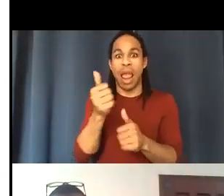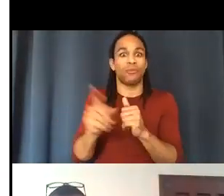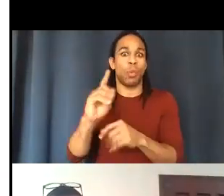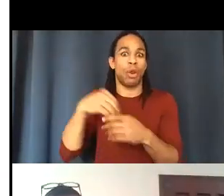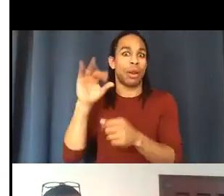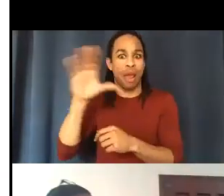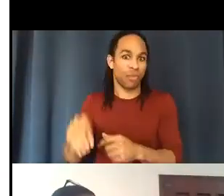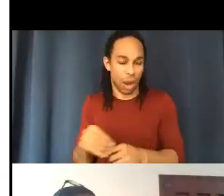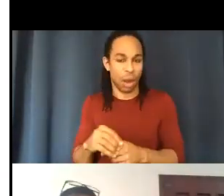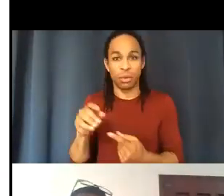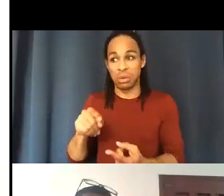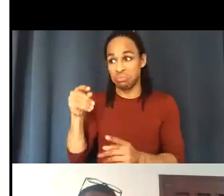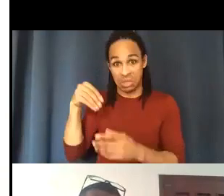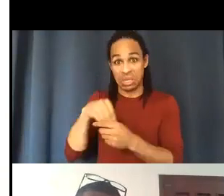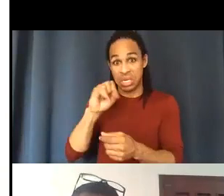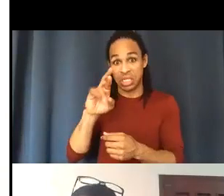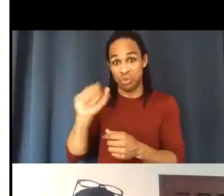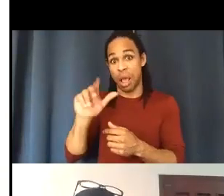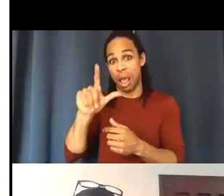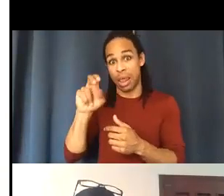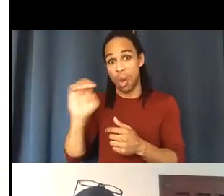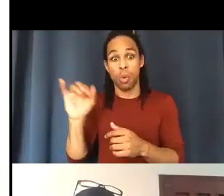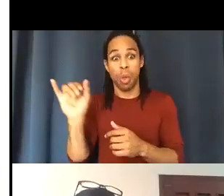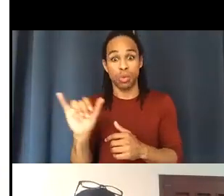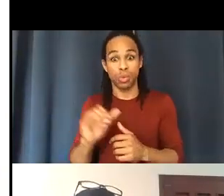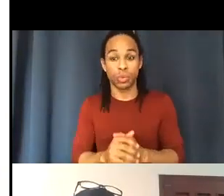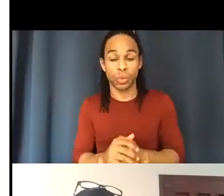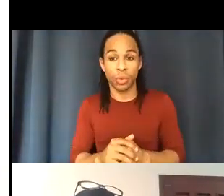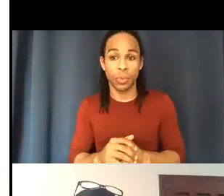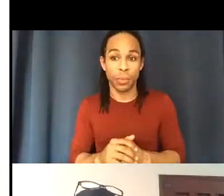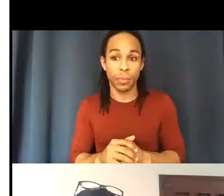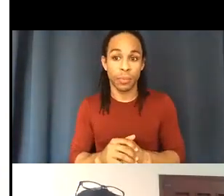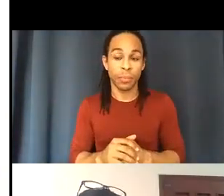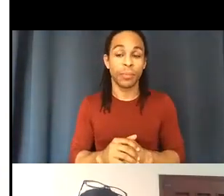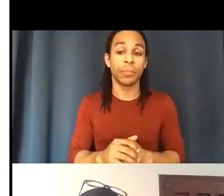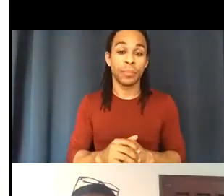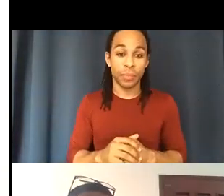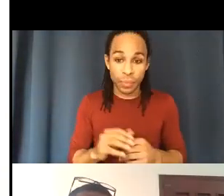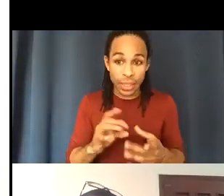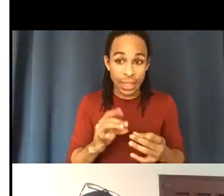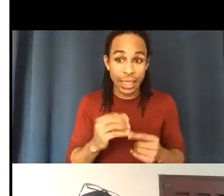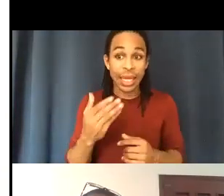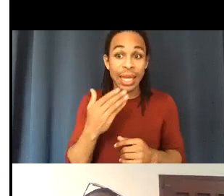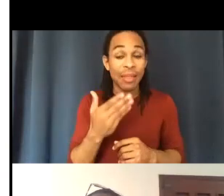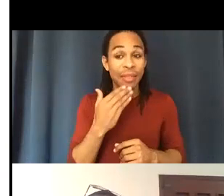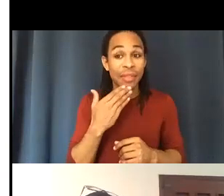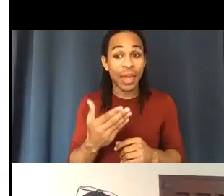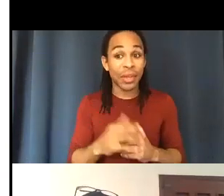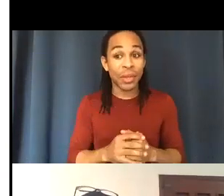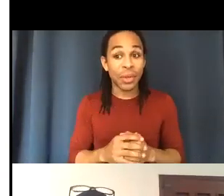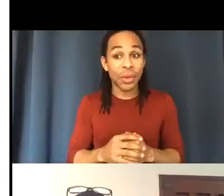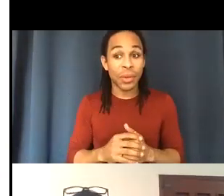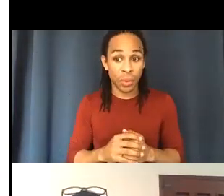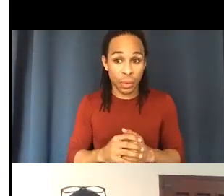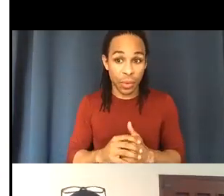Yeah, so thank you, John. John basically explained like the system that we are